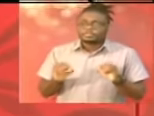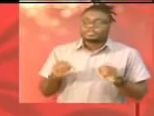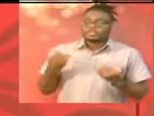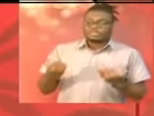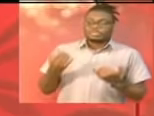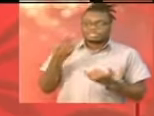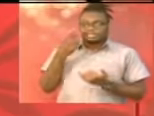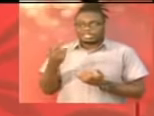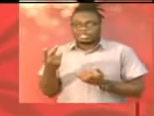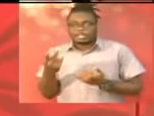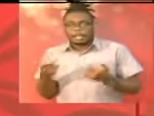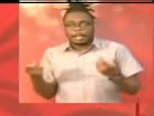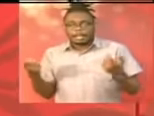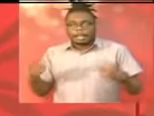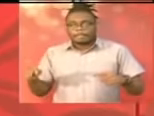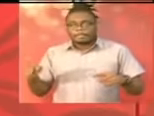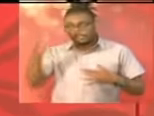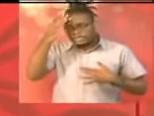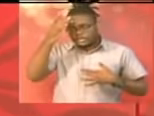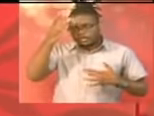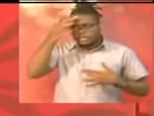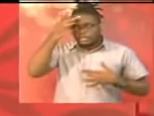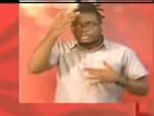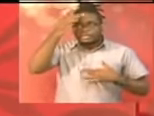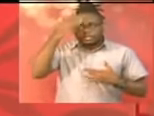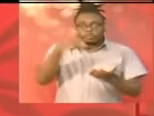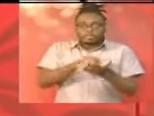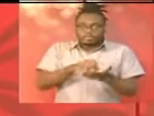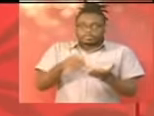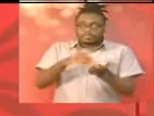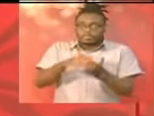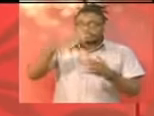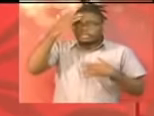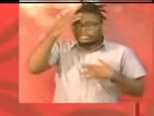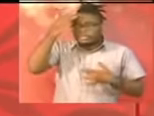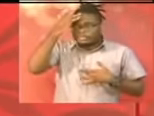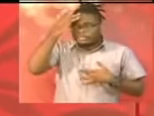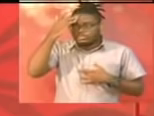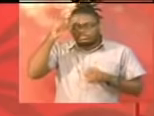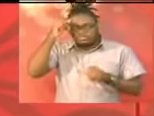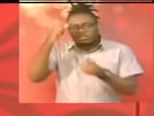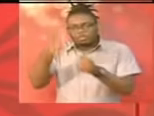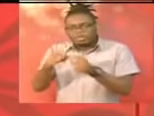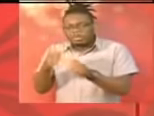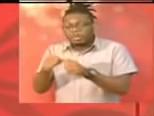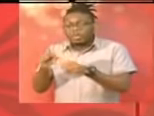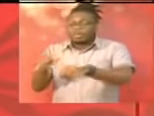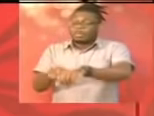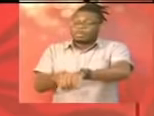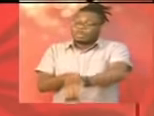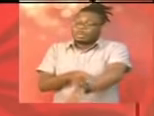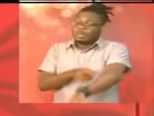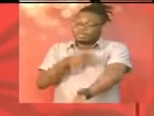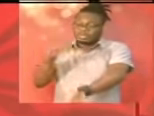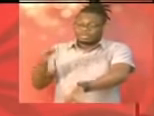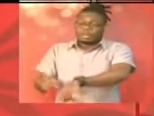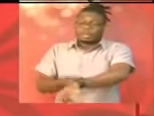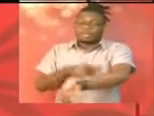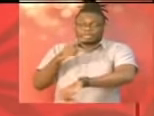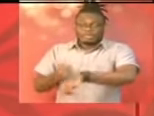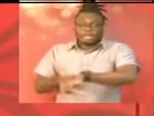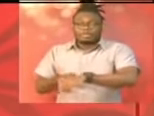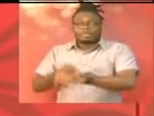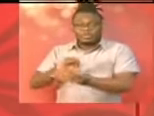changed. Research on the phenomenon of long COVID, also known as long-haul COVID, was just beginning to